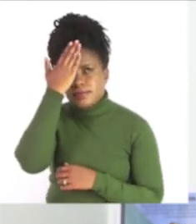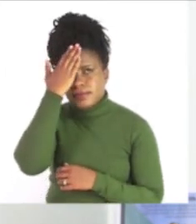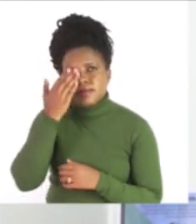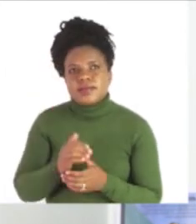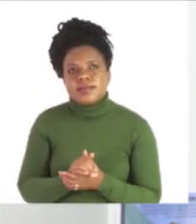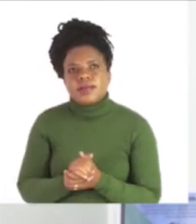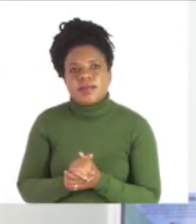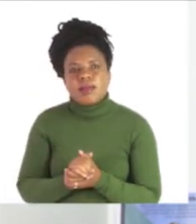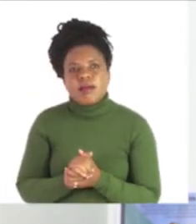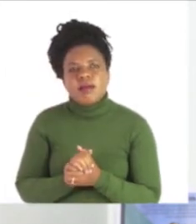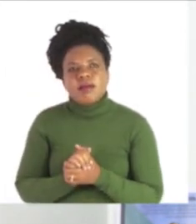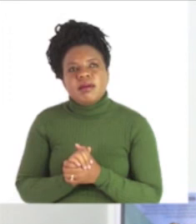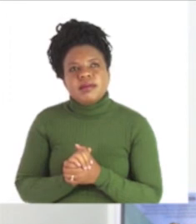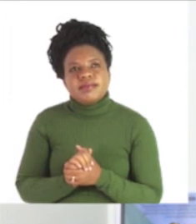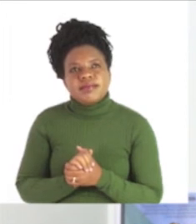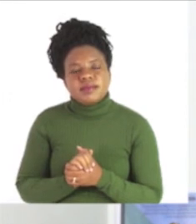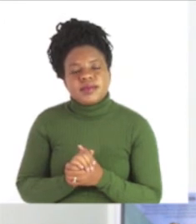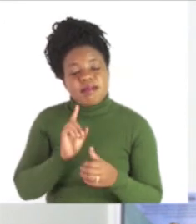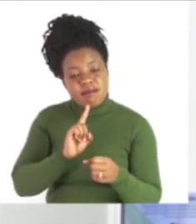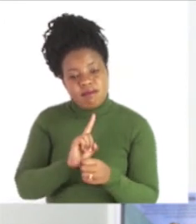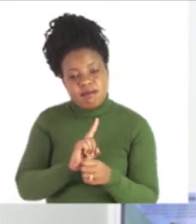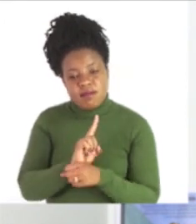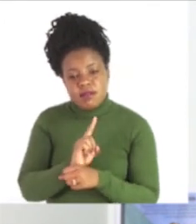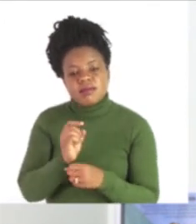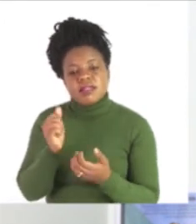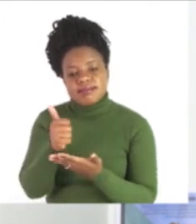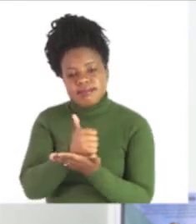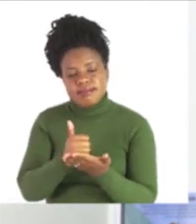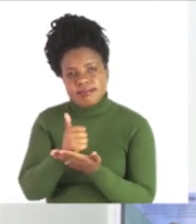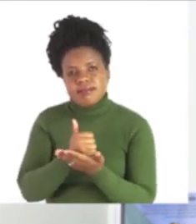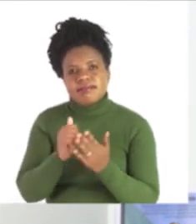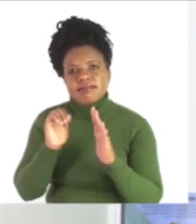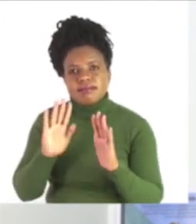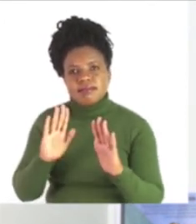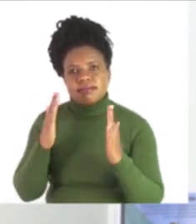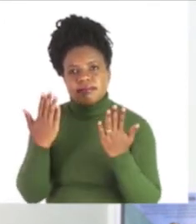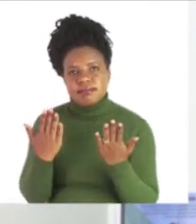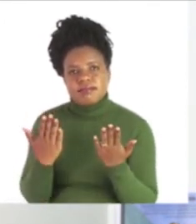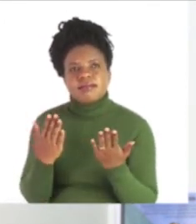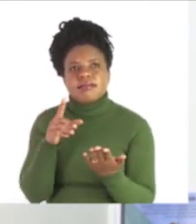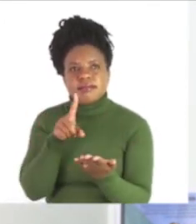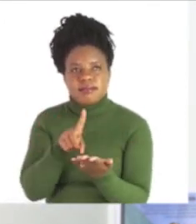Before we start with our lesson, let us remember to sanitize.